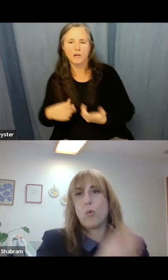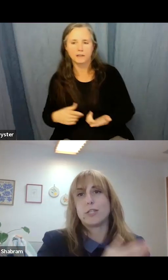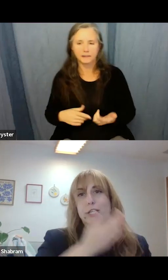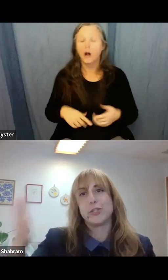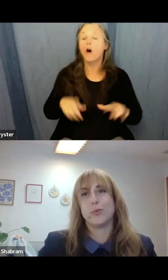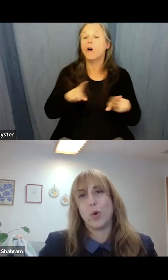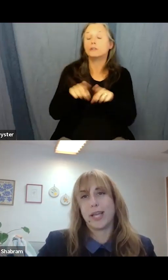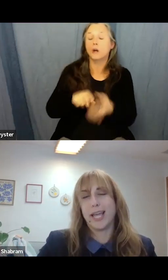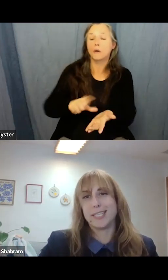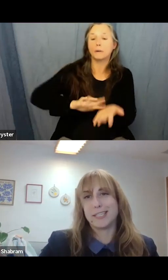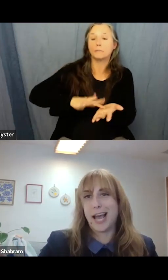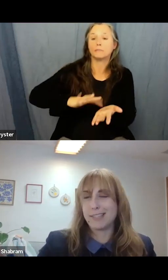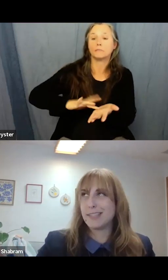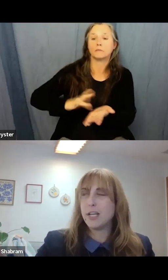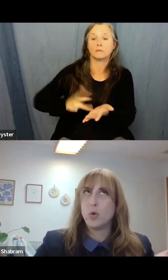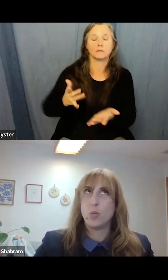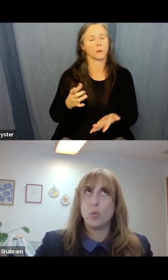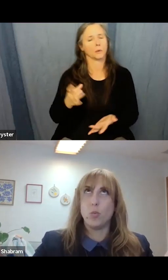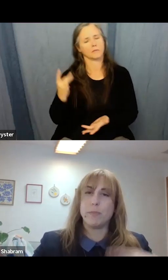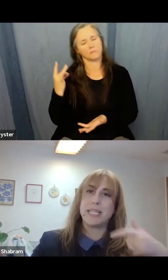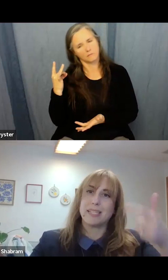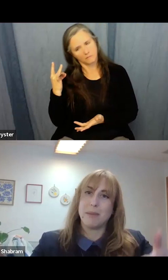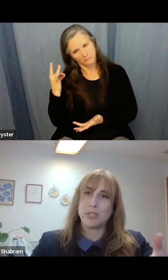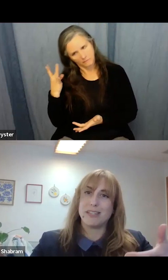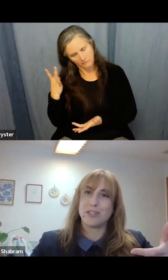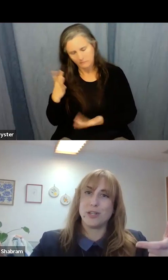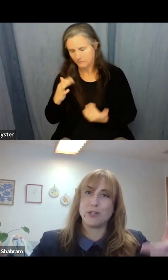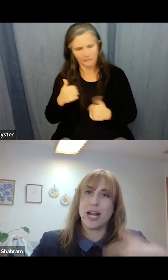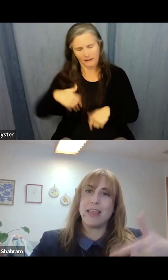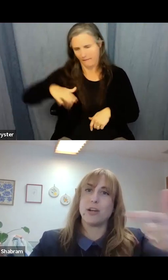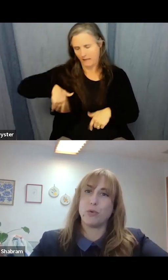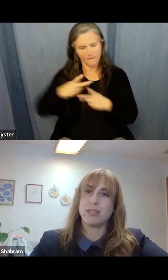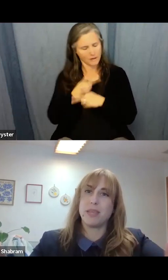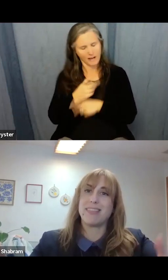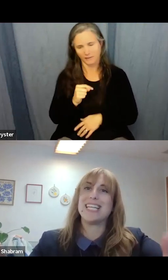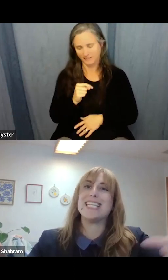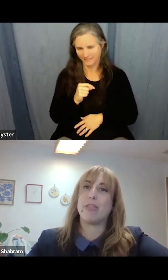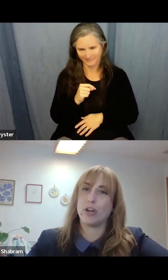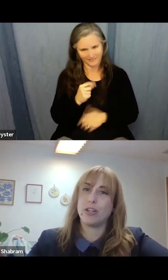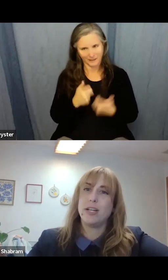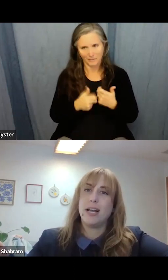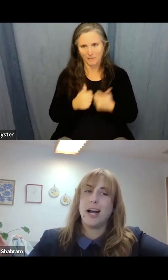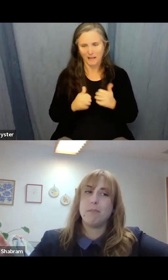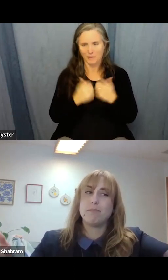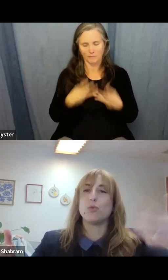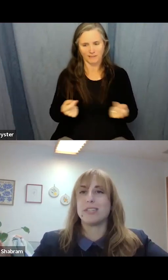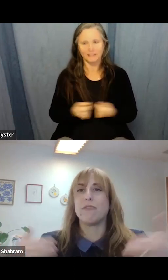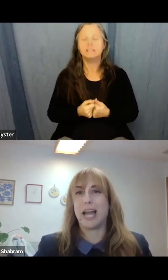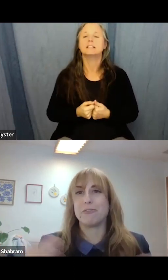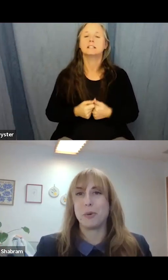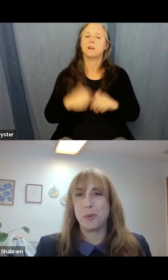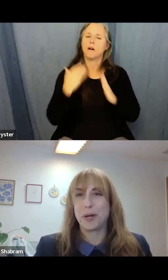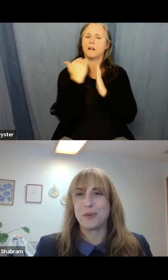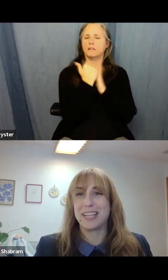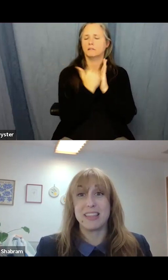that like watching a student walk into SAS would be tantamount to a disclosure and therefore something that another school staff